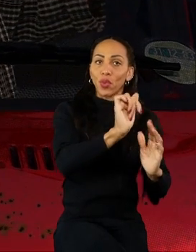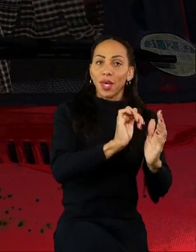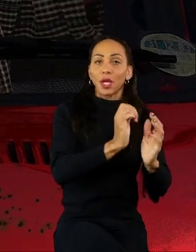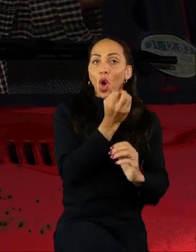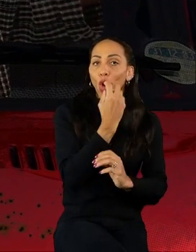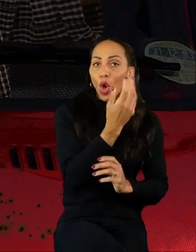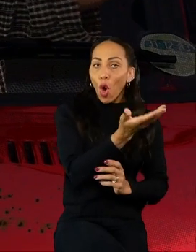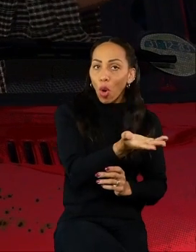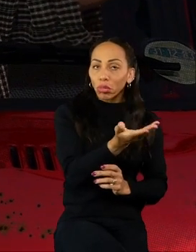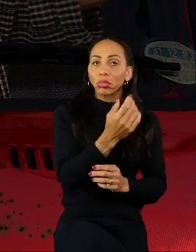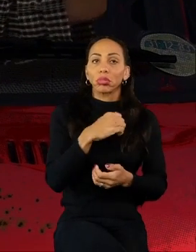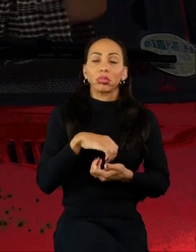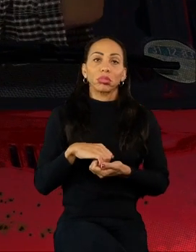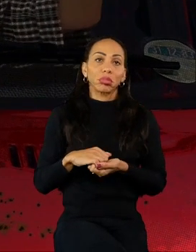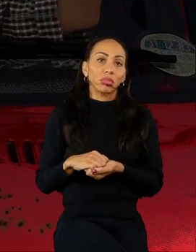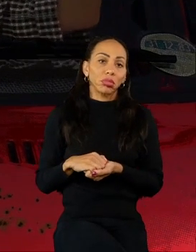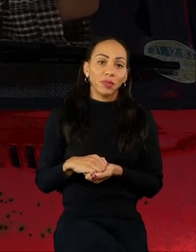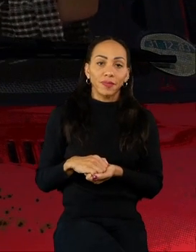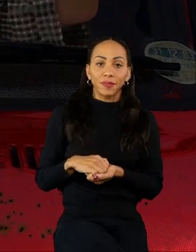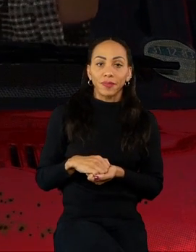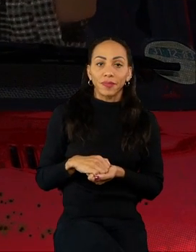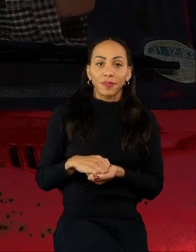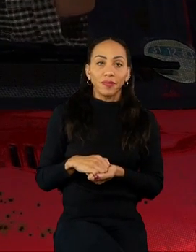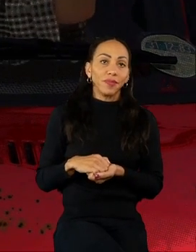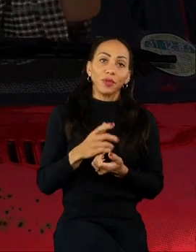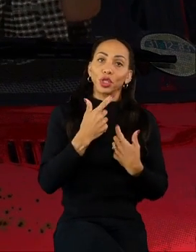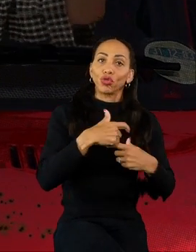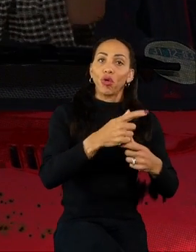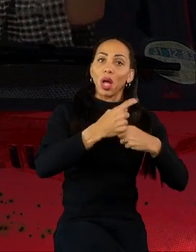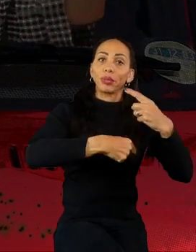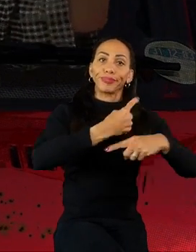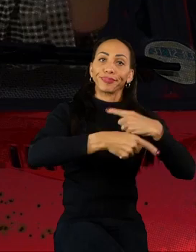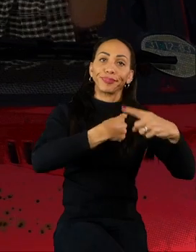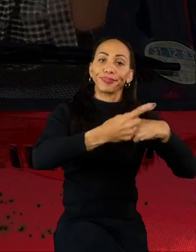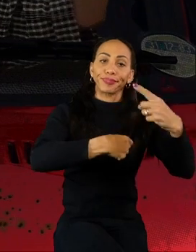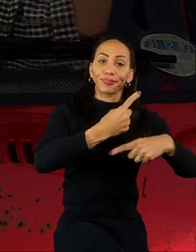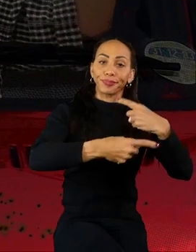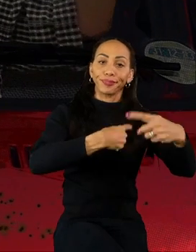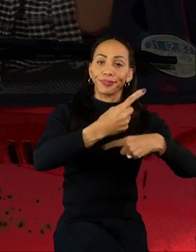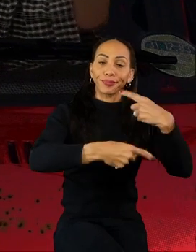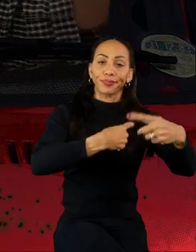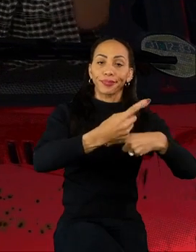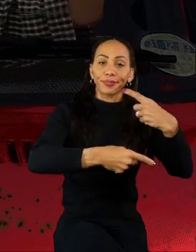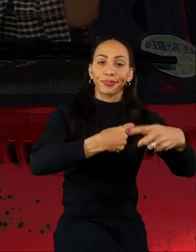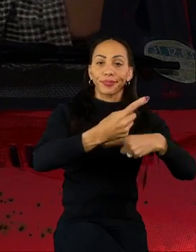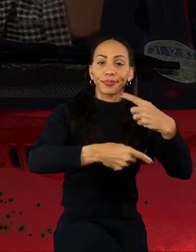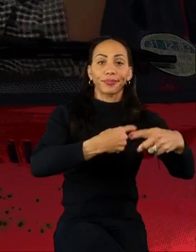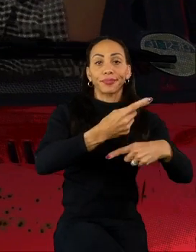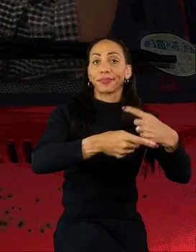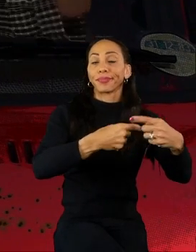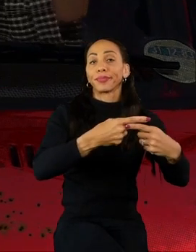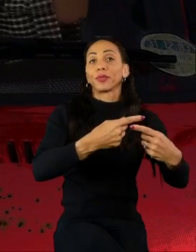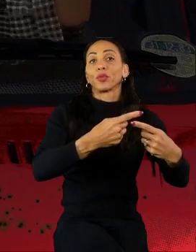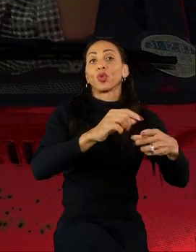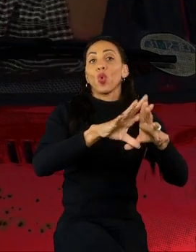run the piece that your commission artist designs and creates. Run and run and run,